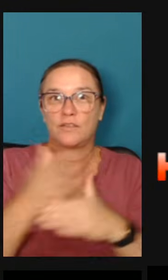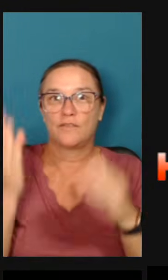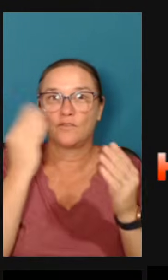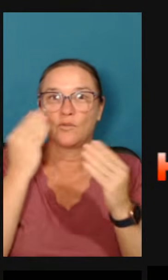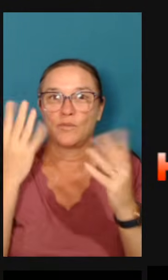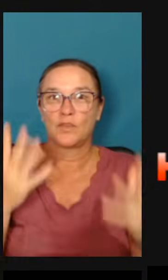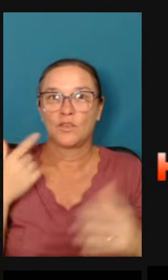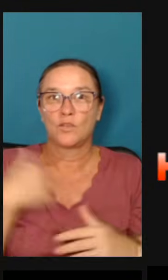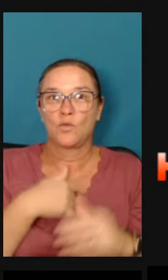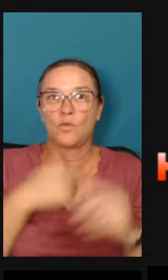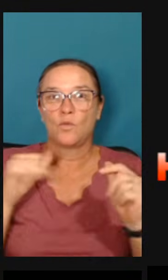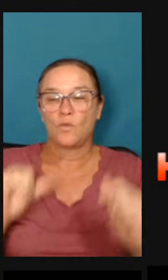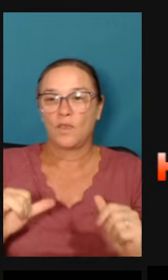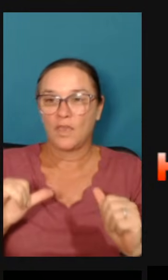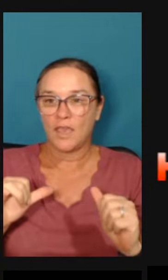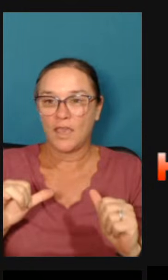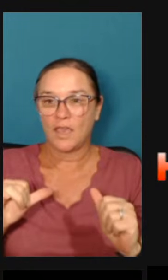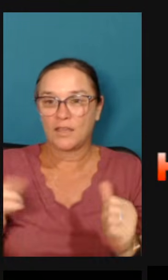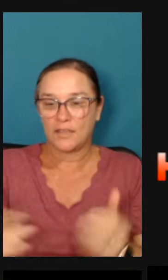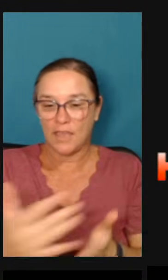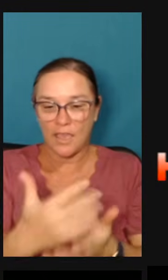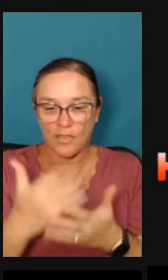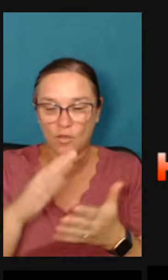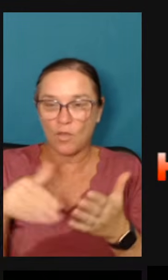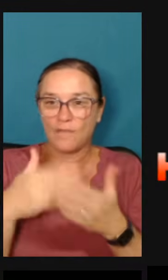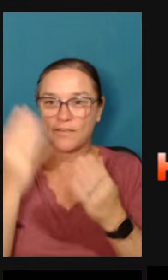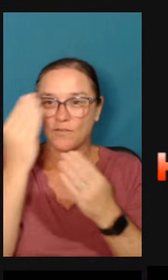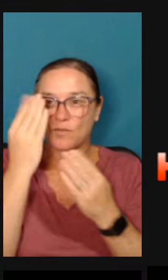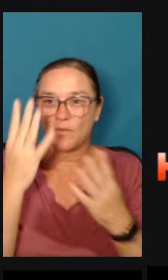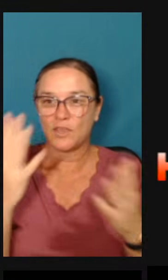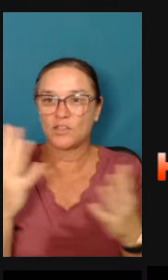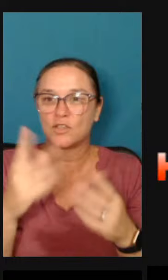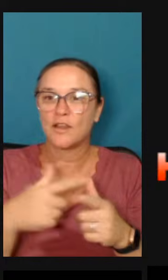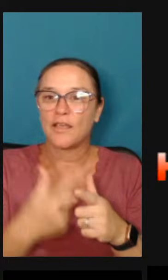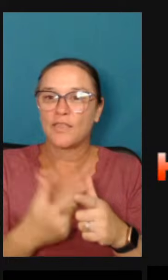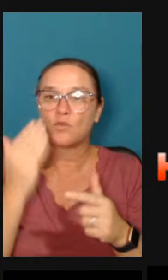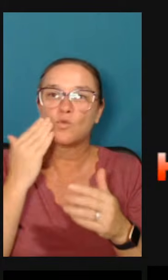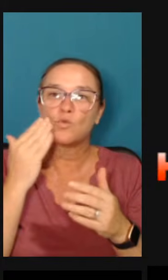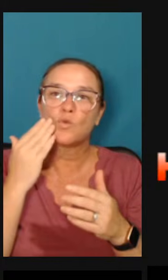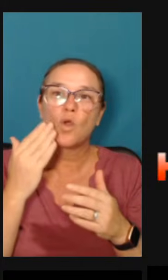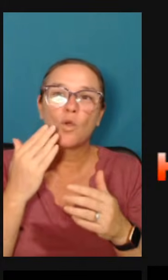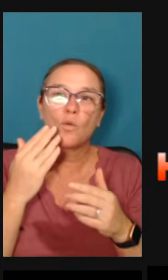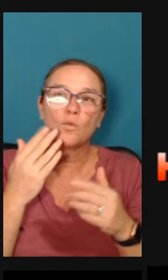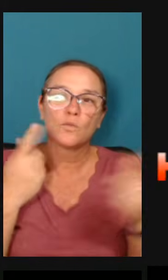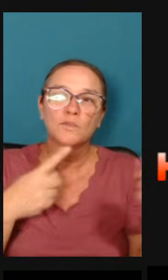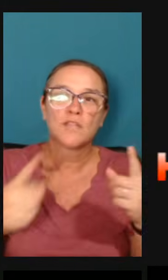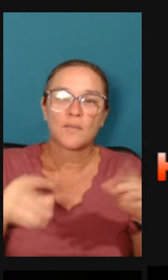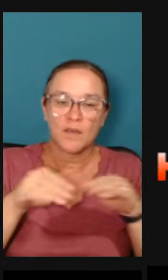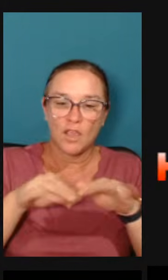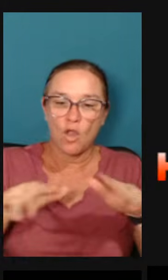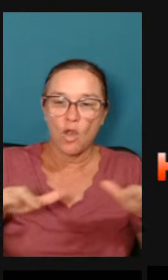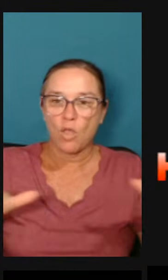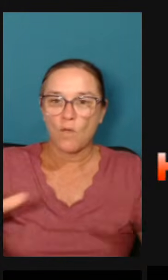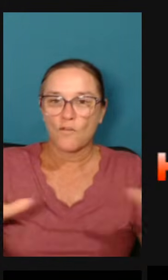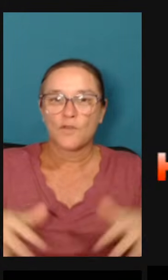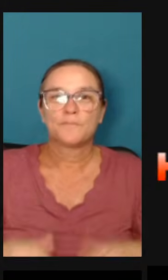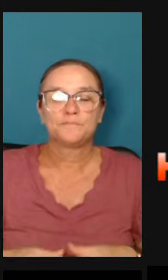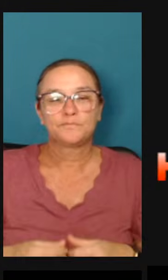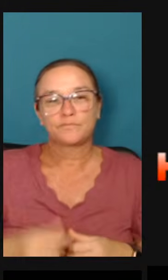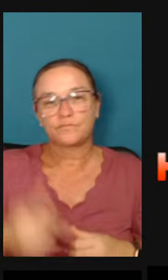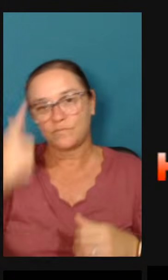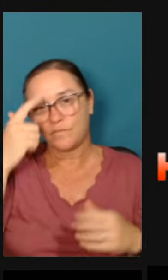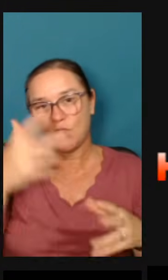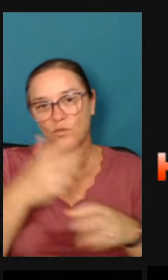end up crowdsourcing things about the extent of fallout relatively quickly, because we get a ton